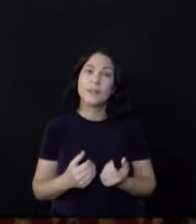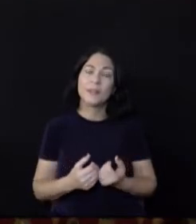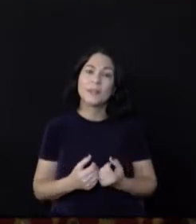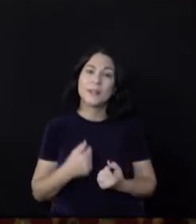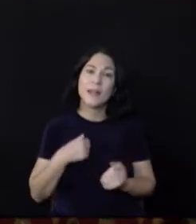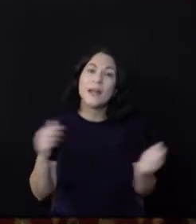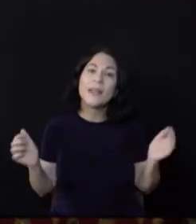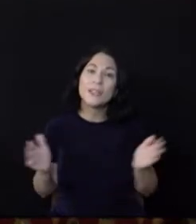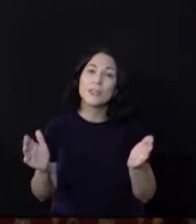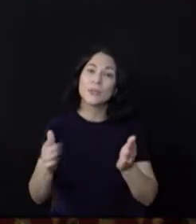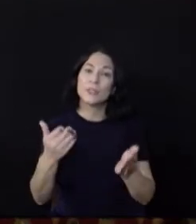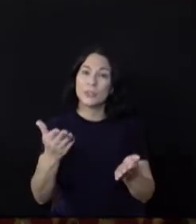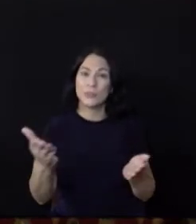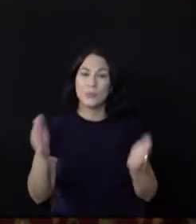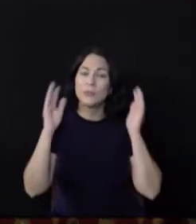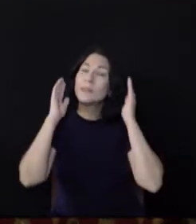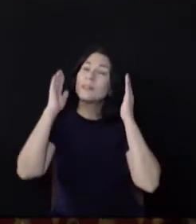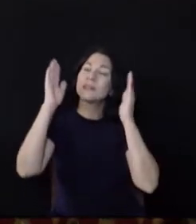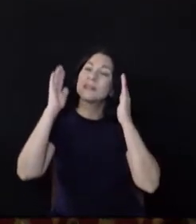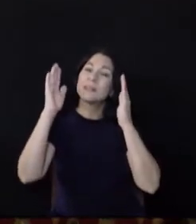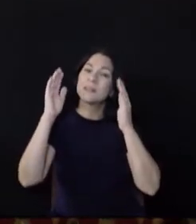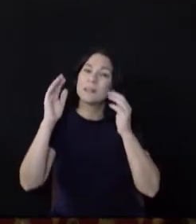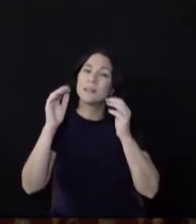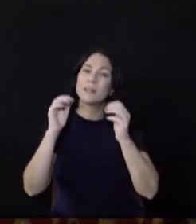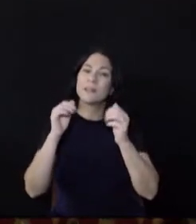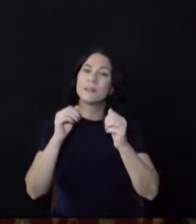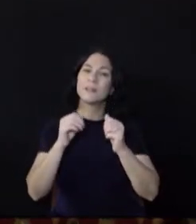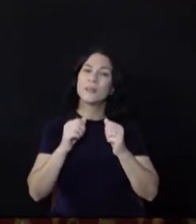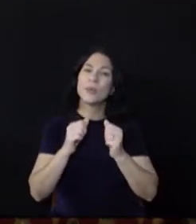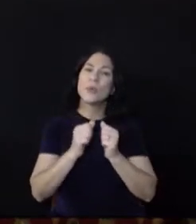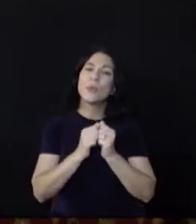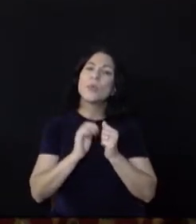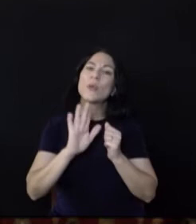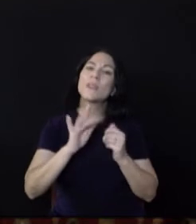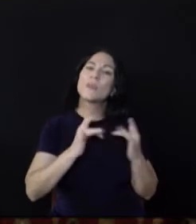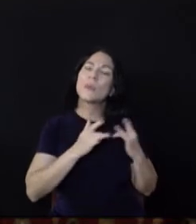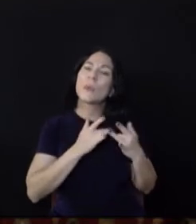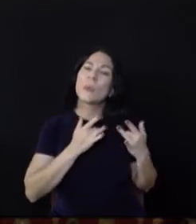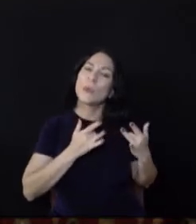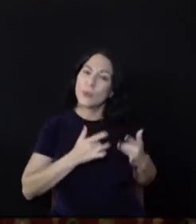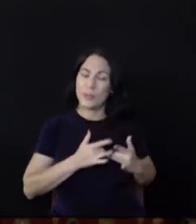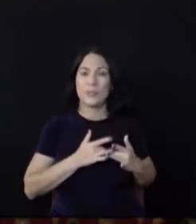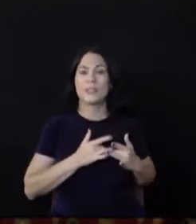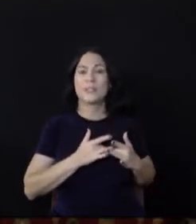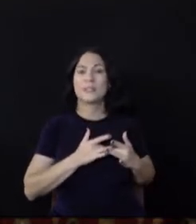I encourage you to listen, not just with your ears, listen with your heart.